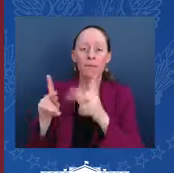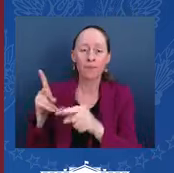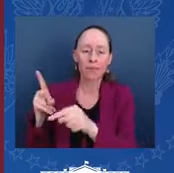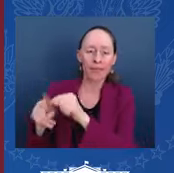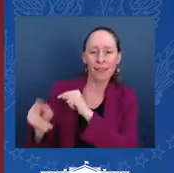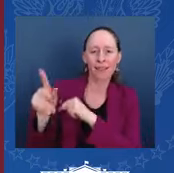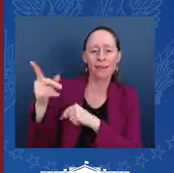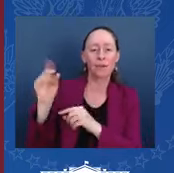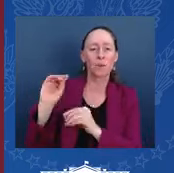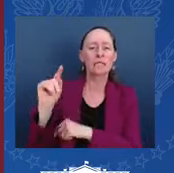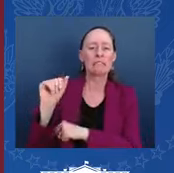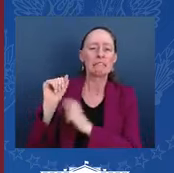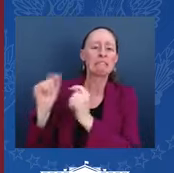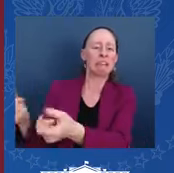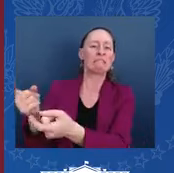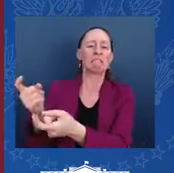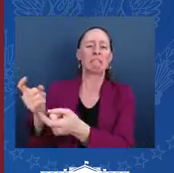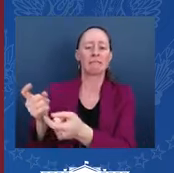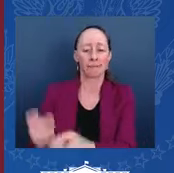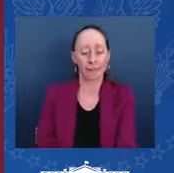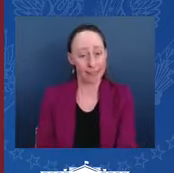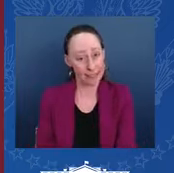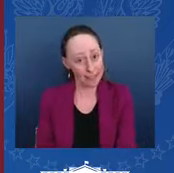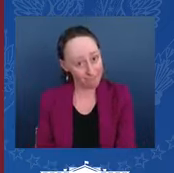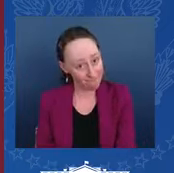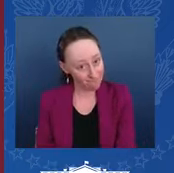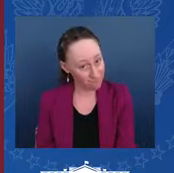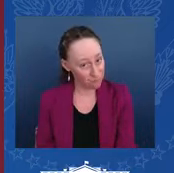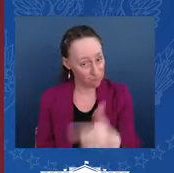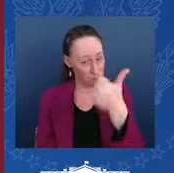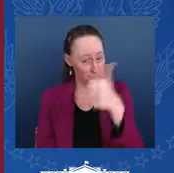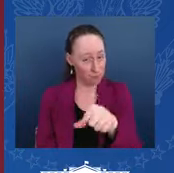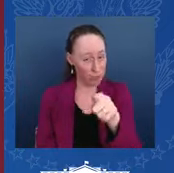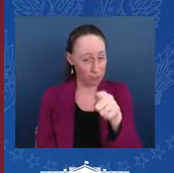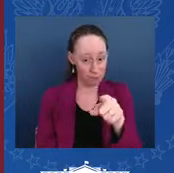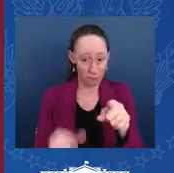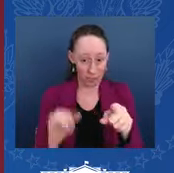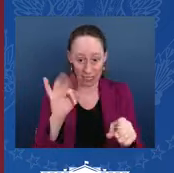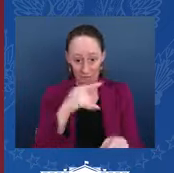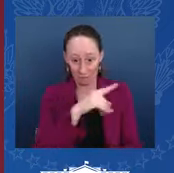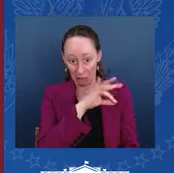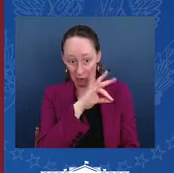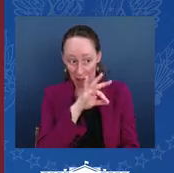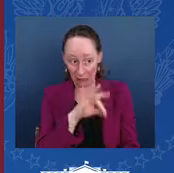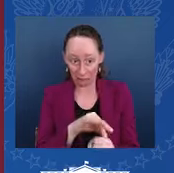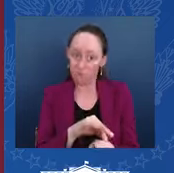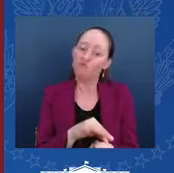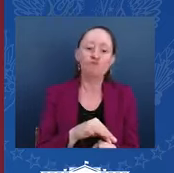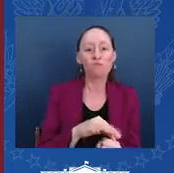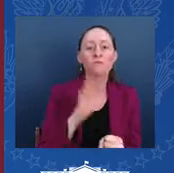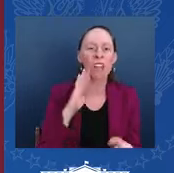now, if elected, he wants another $5 trillion tax cut for the very